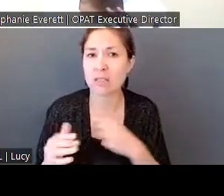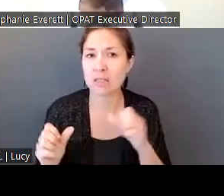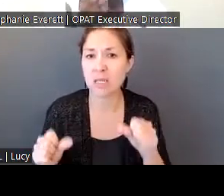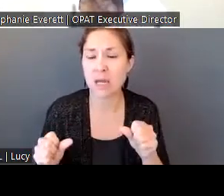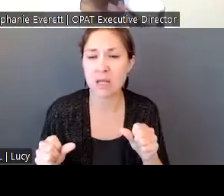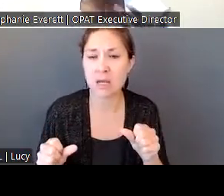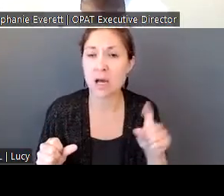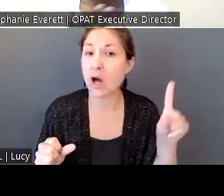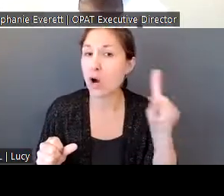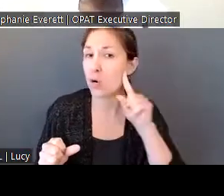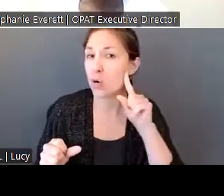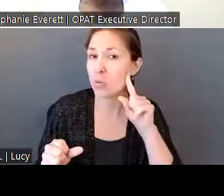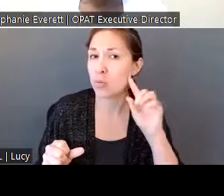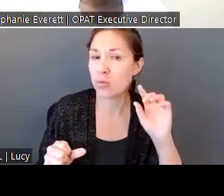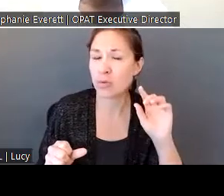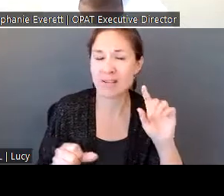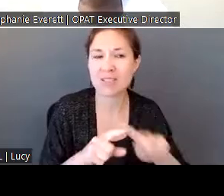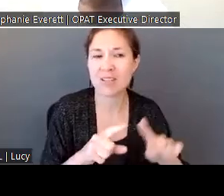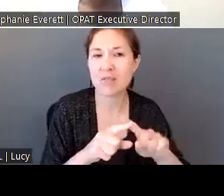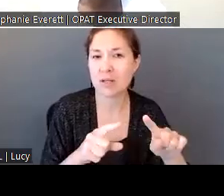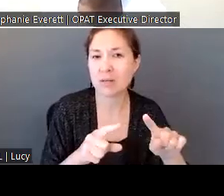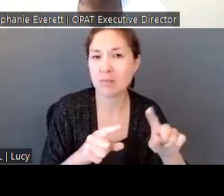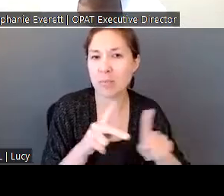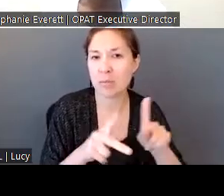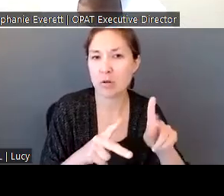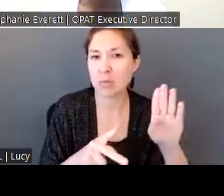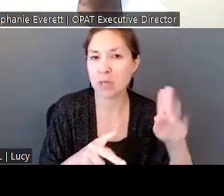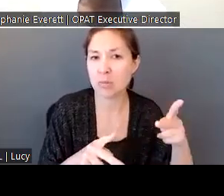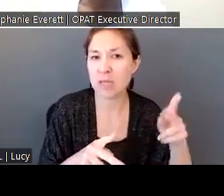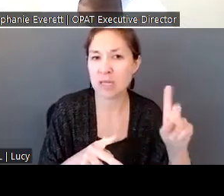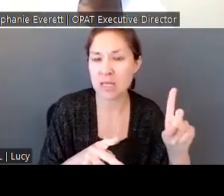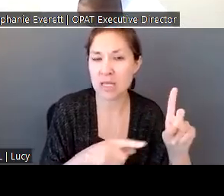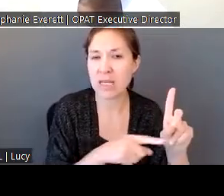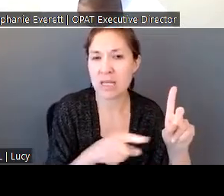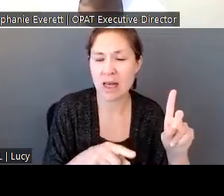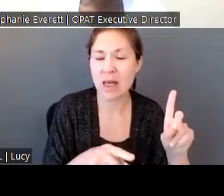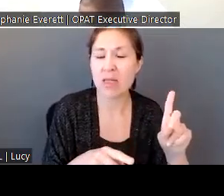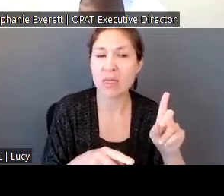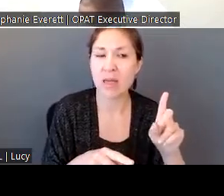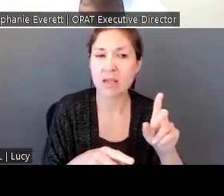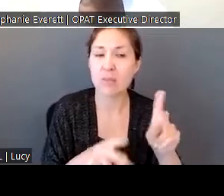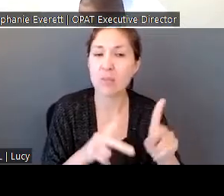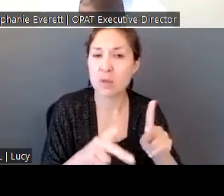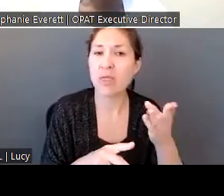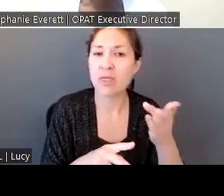BPD from different sources that BPD does tell you can come here verbally and online.